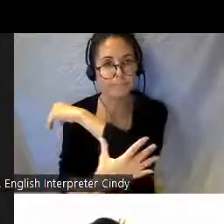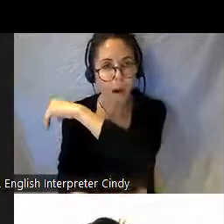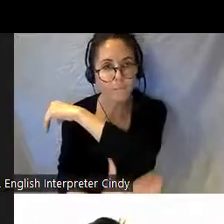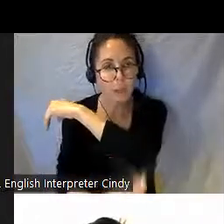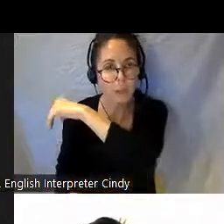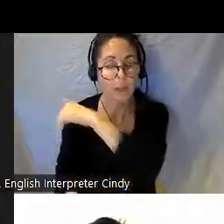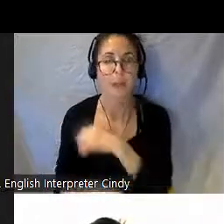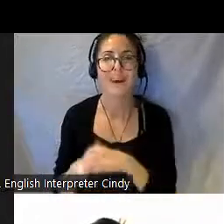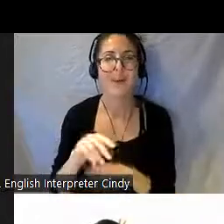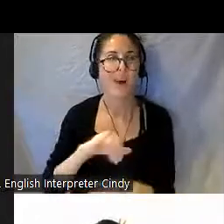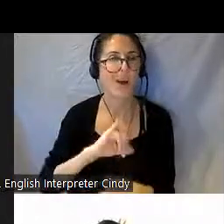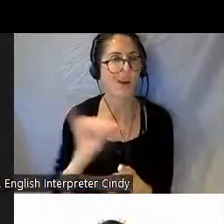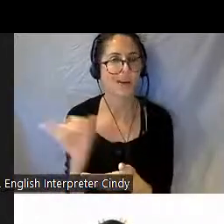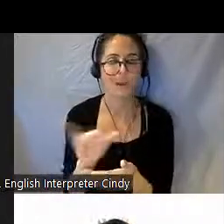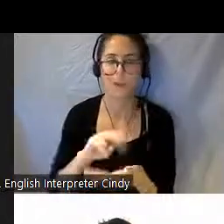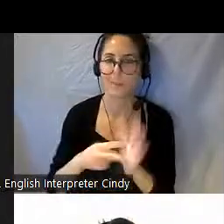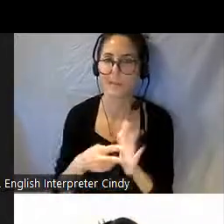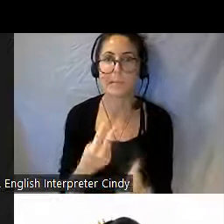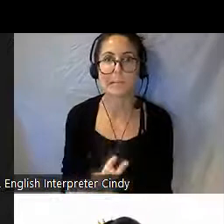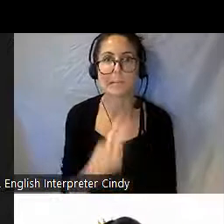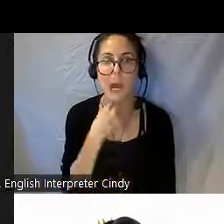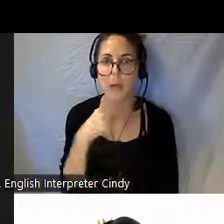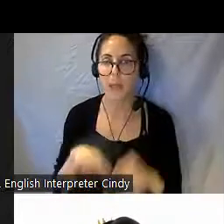in poverty as well, especially senior women.